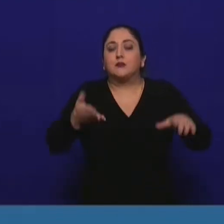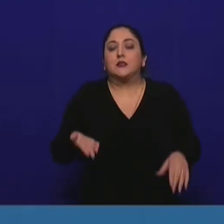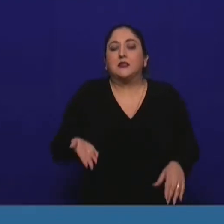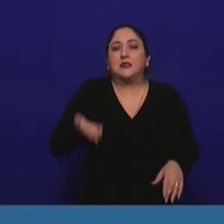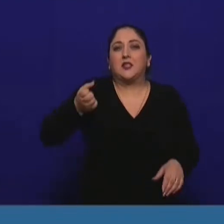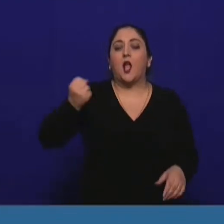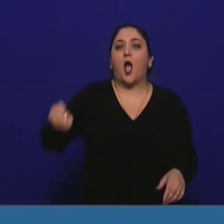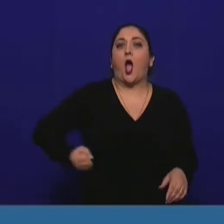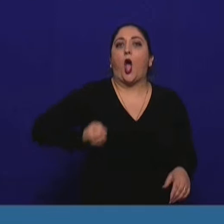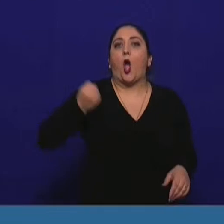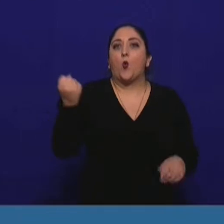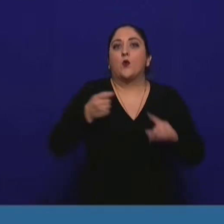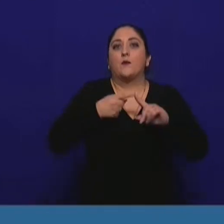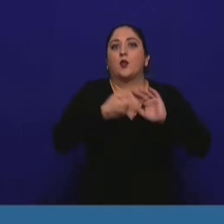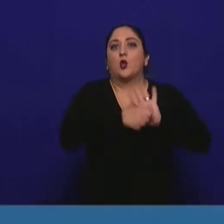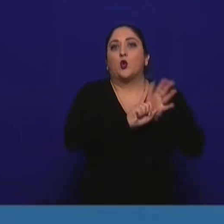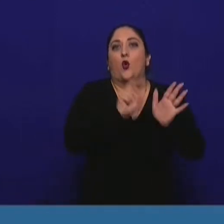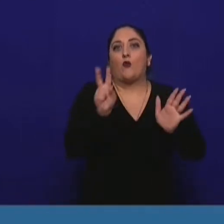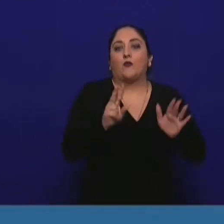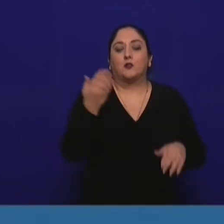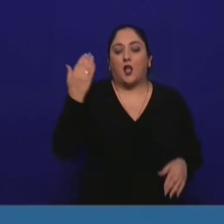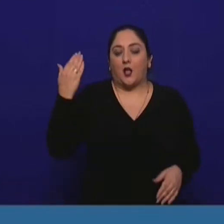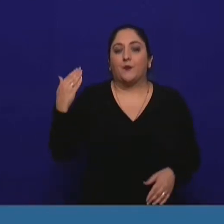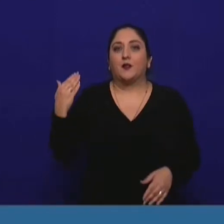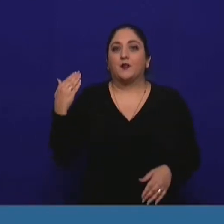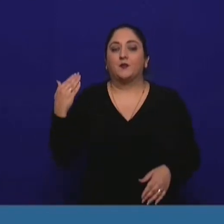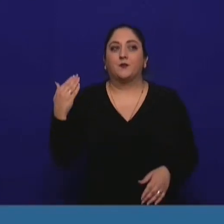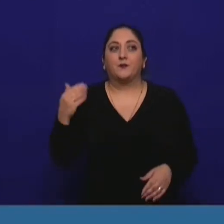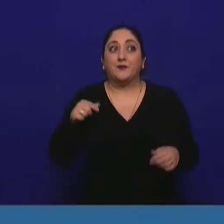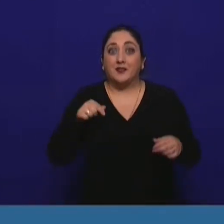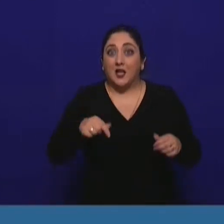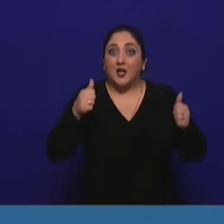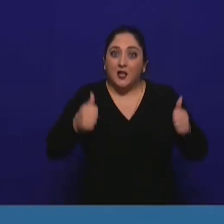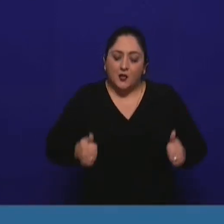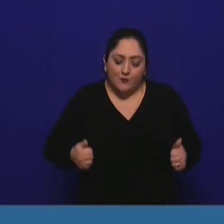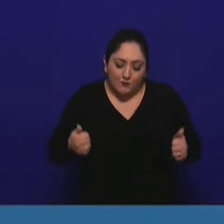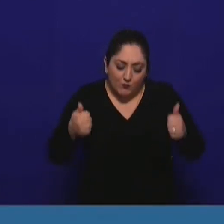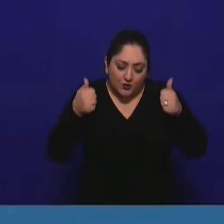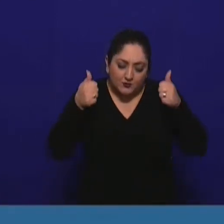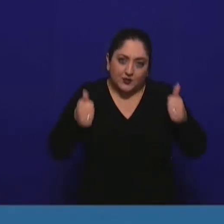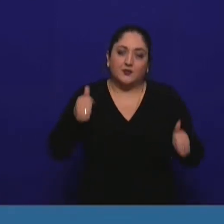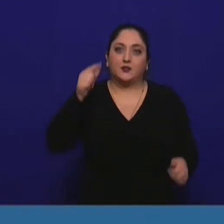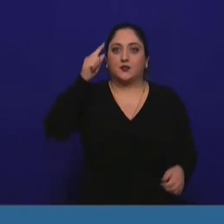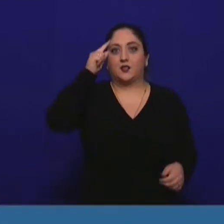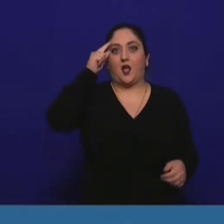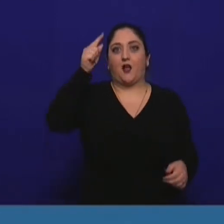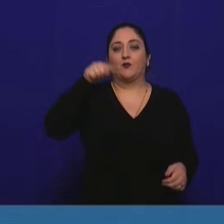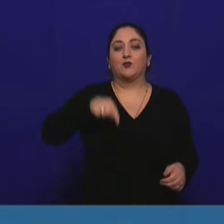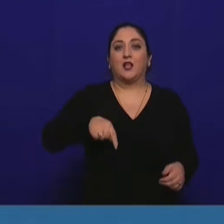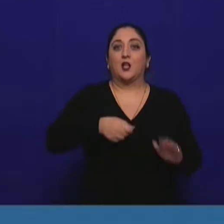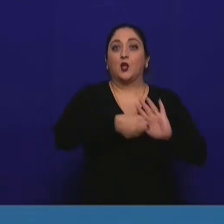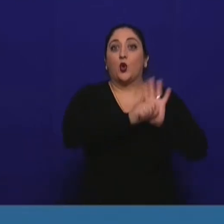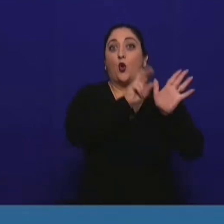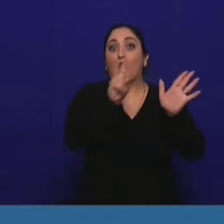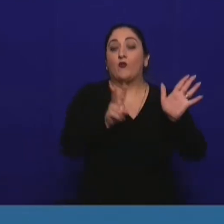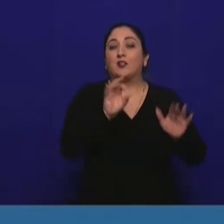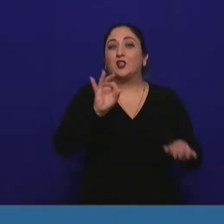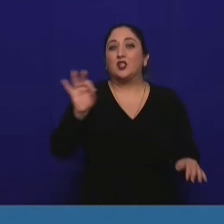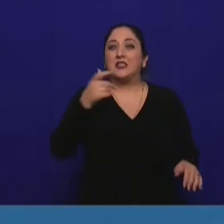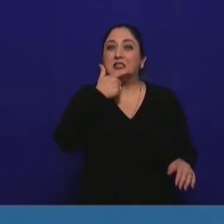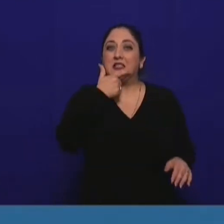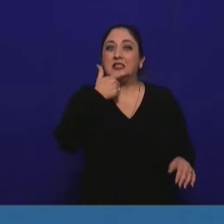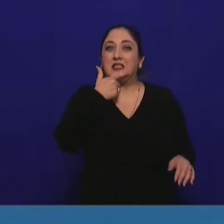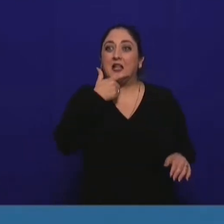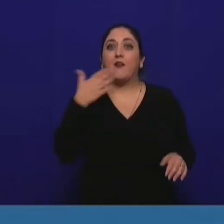qabel bħala il-virus tal-coronavirus. Allura huwa importanti li nafu li dan il-varjant ikun qed